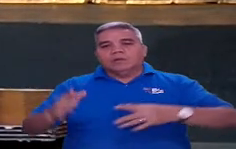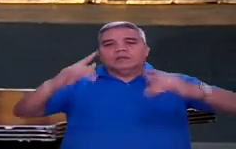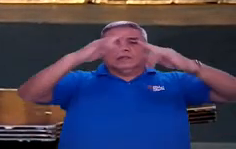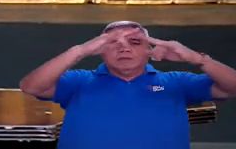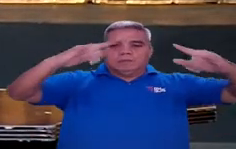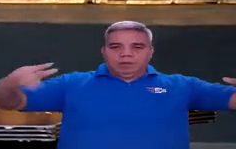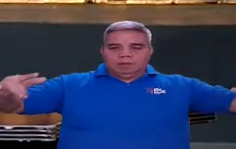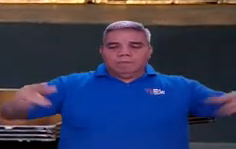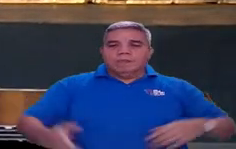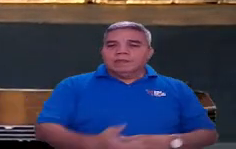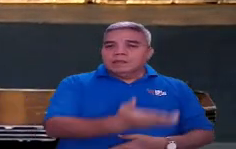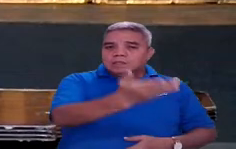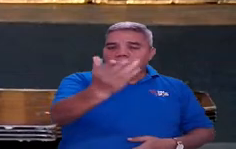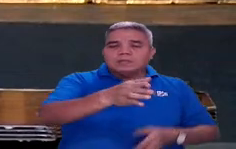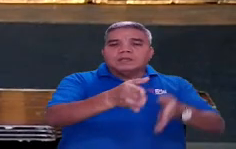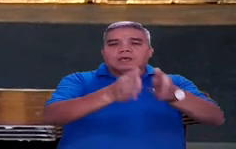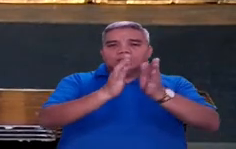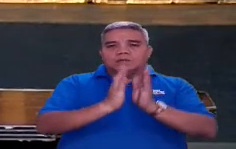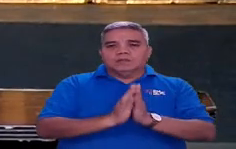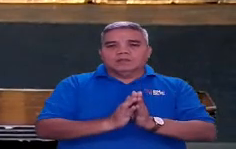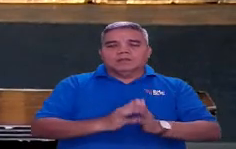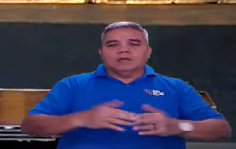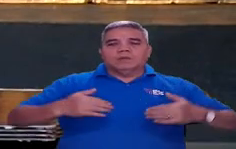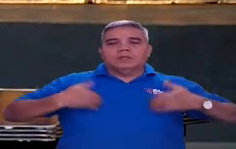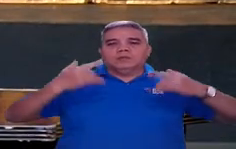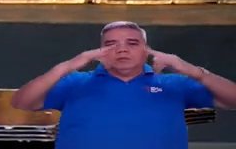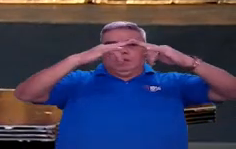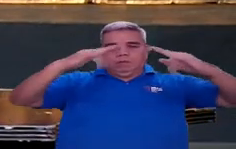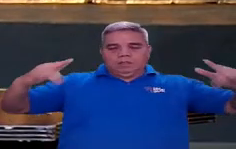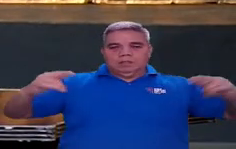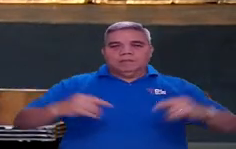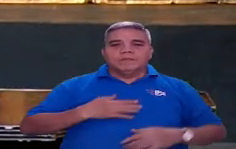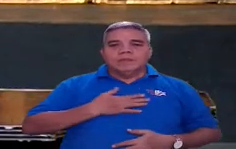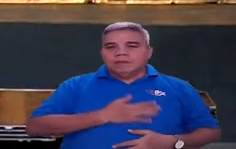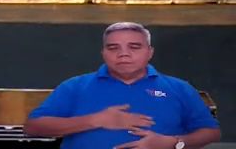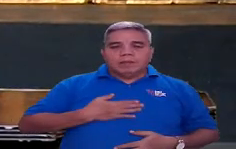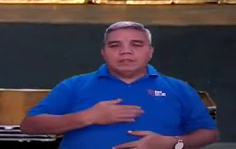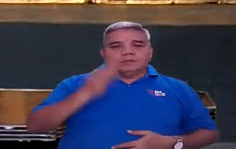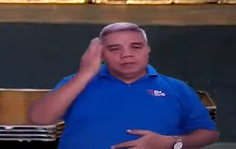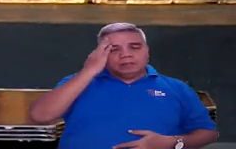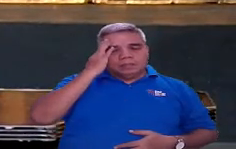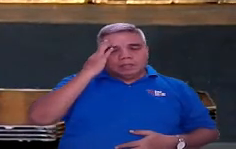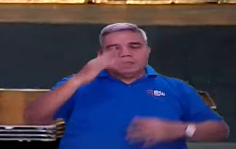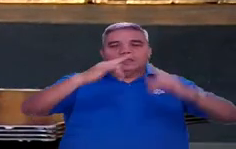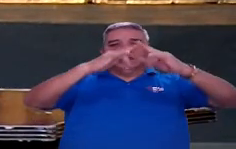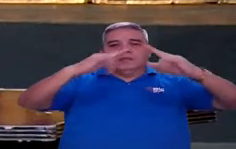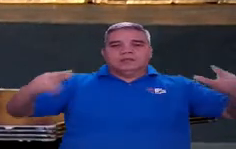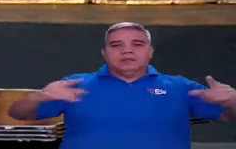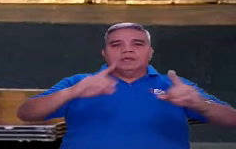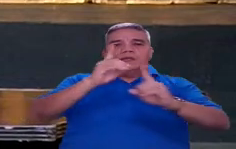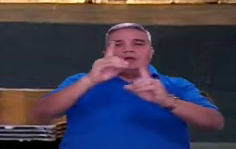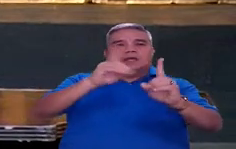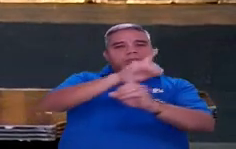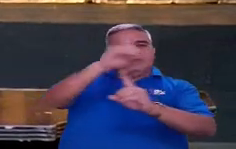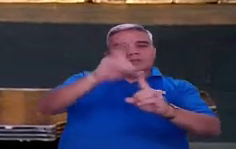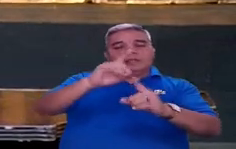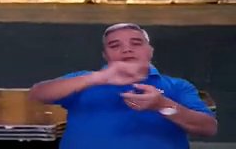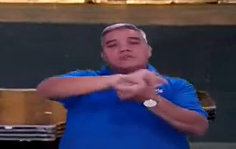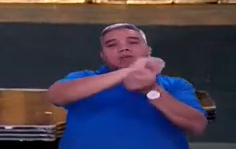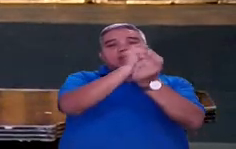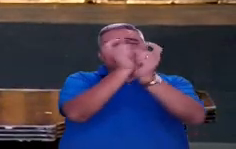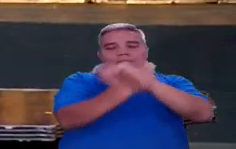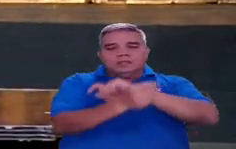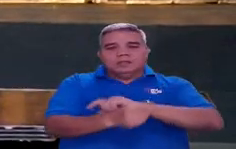as well. Now, some of you have been asking me about the Youth Congress. Now, please bear with us. Our Youth Congress dates have been changed